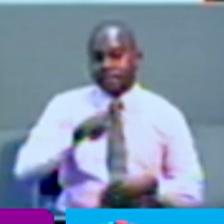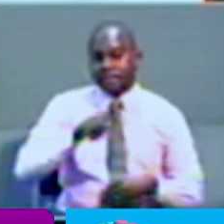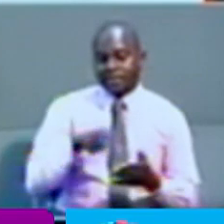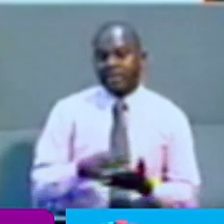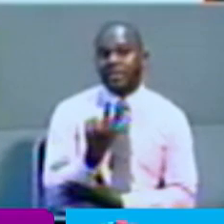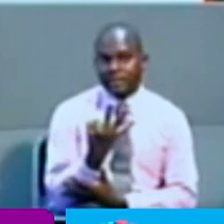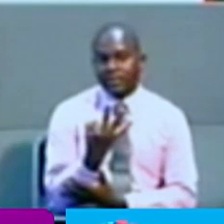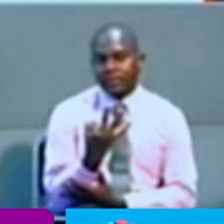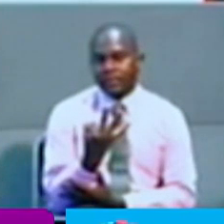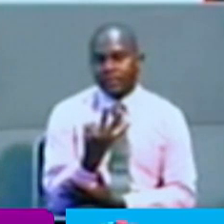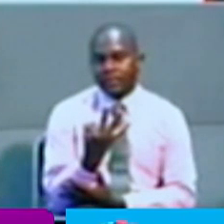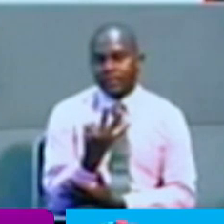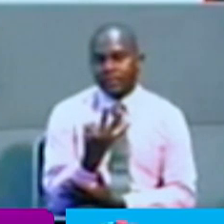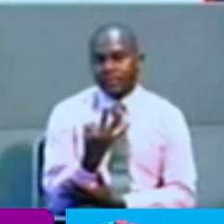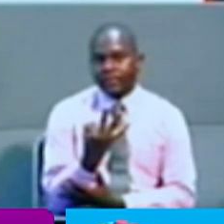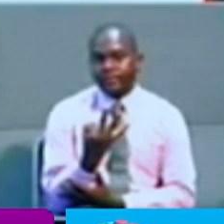3.